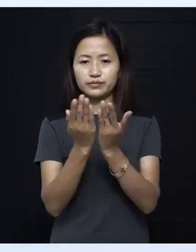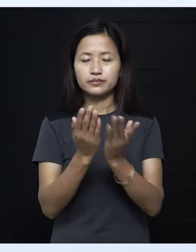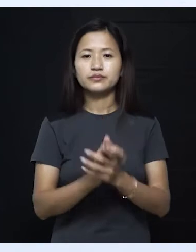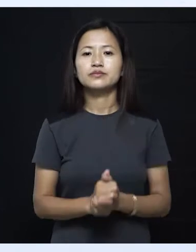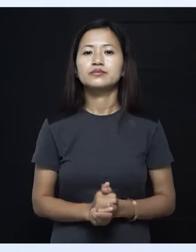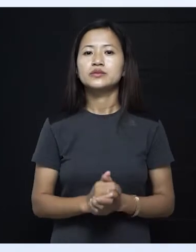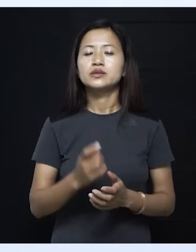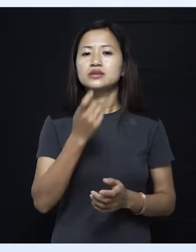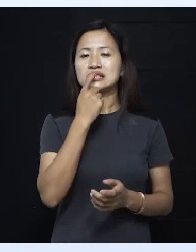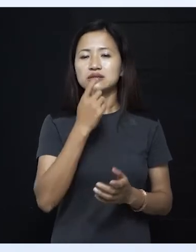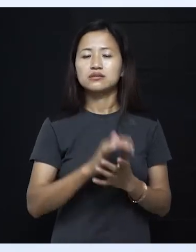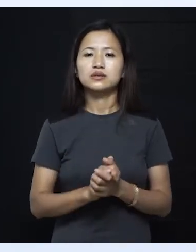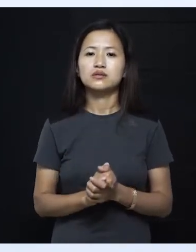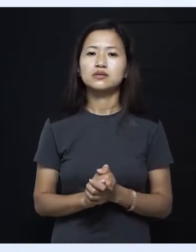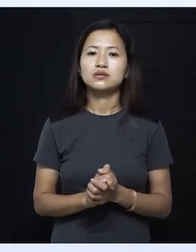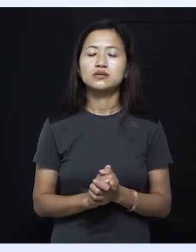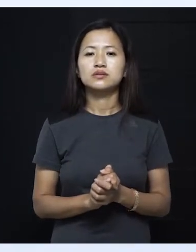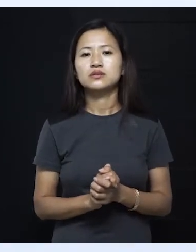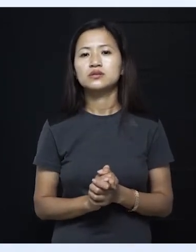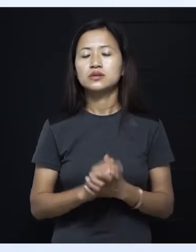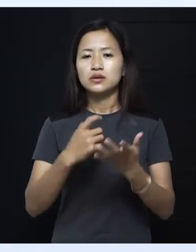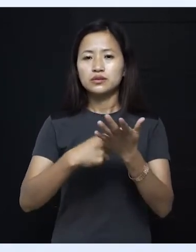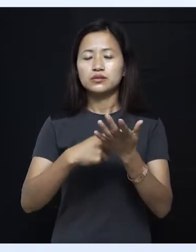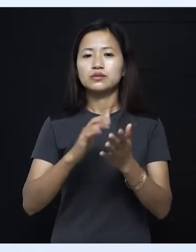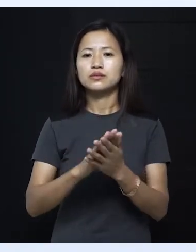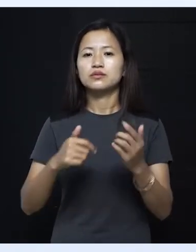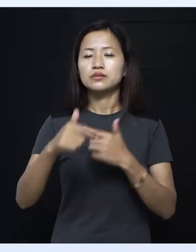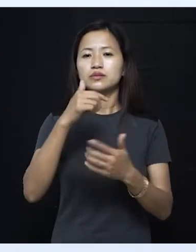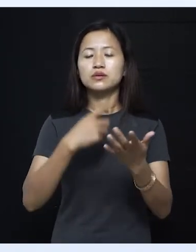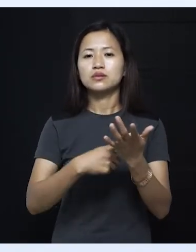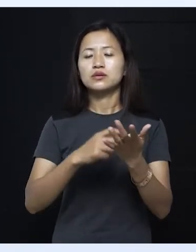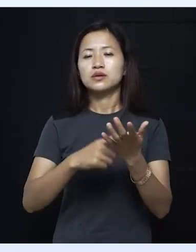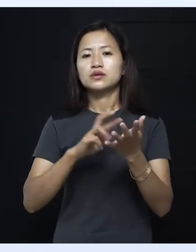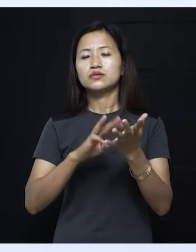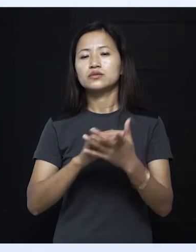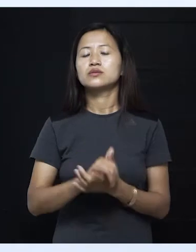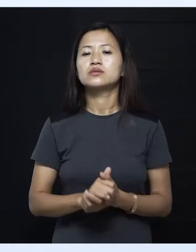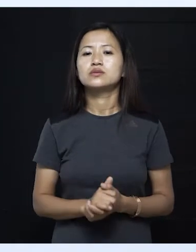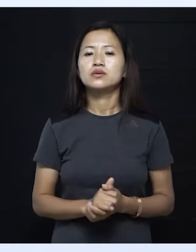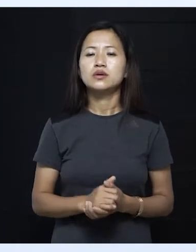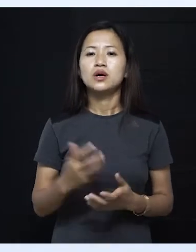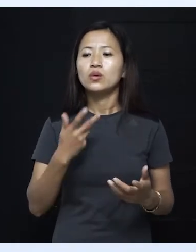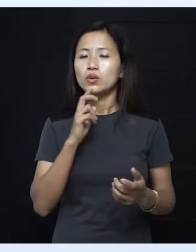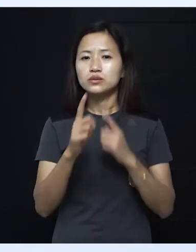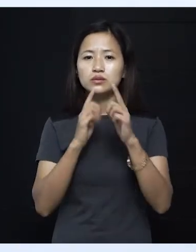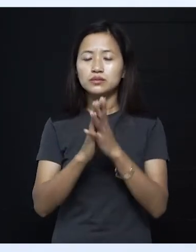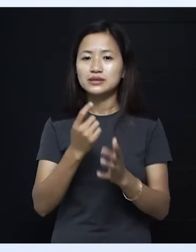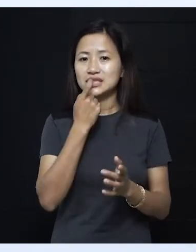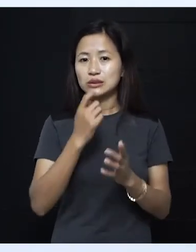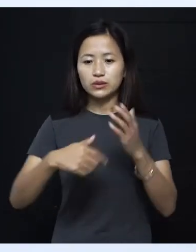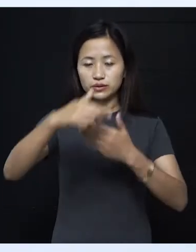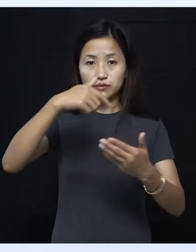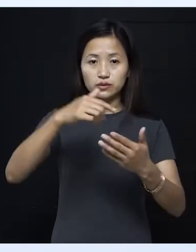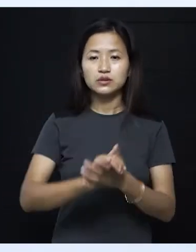as the White, isn't it? The White Revolution. Now, when we talk about White Revolution,